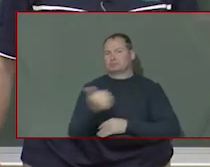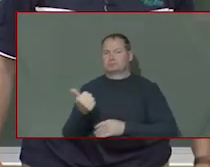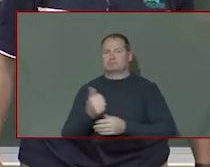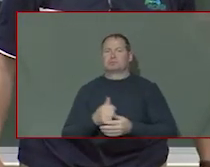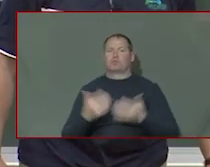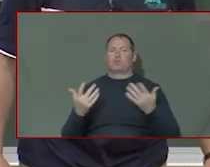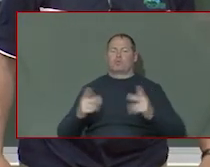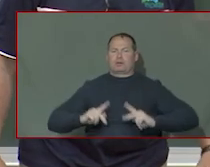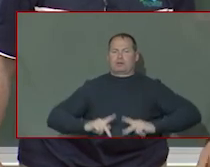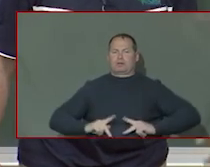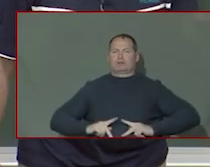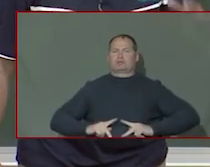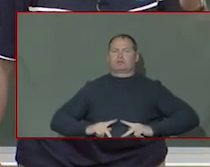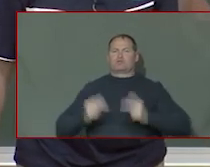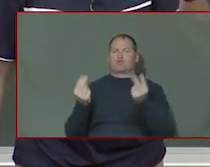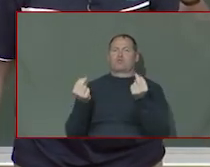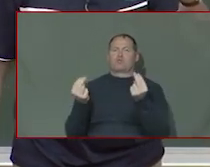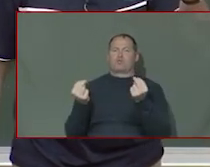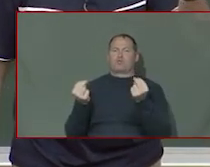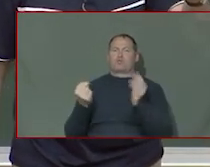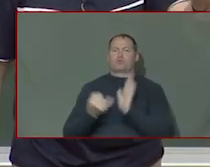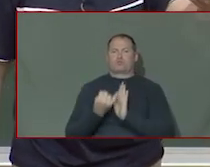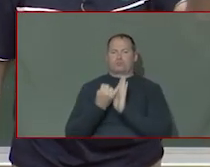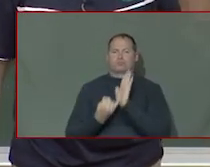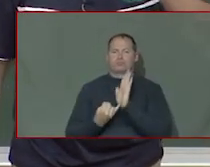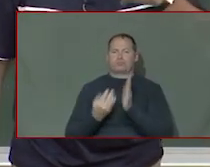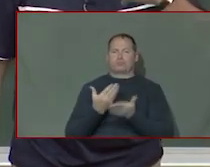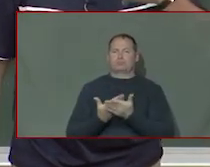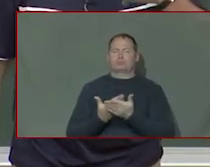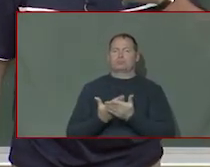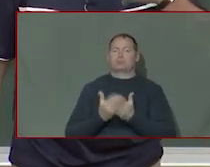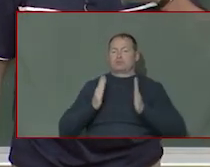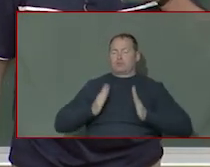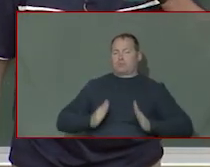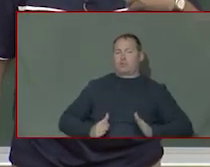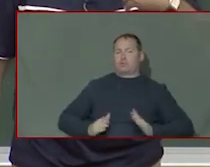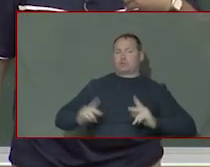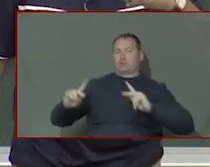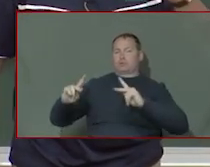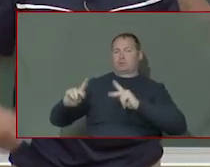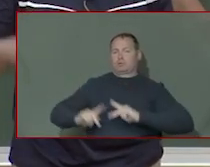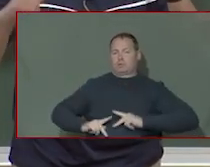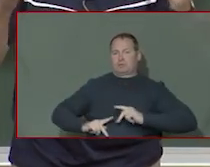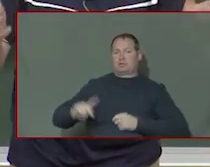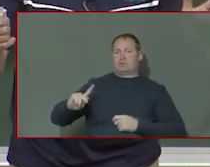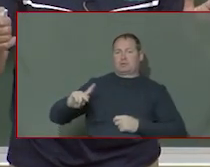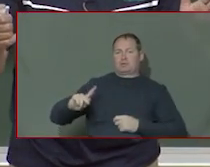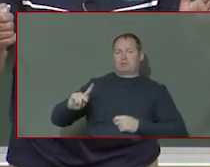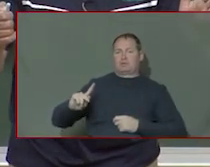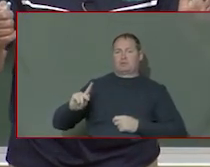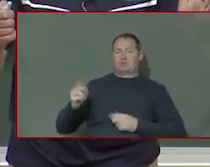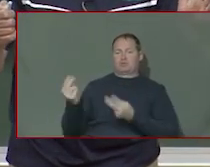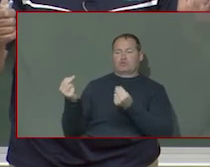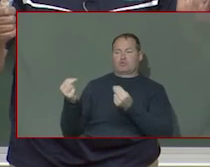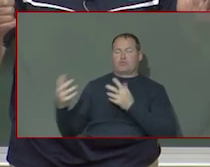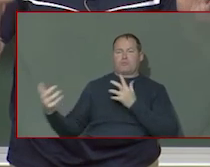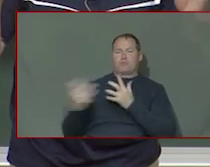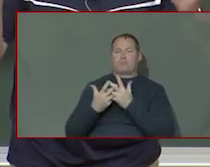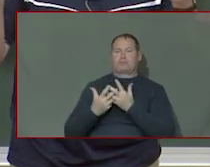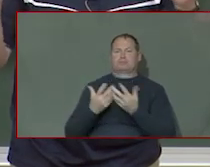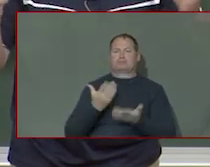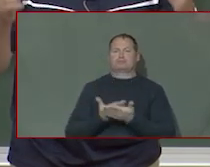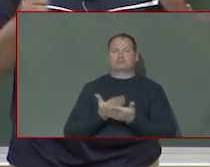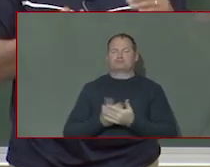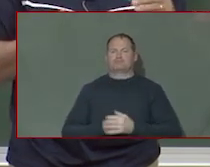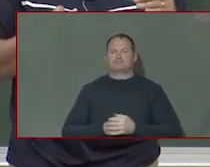kidney transplant. But then that kidney must be compatible to your body. Normally, it's in the family. So